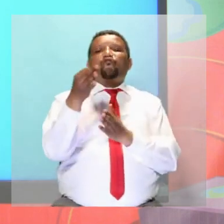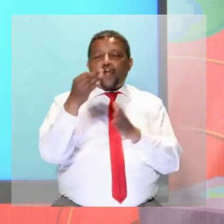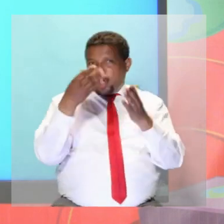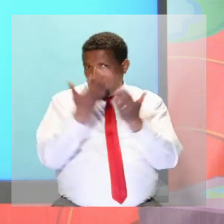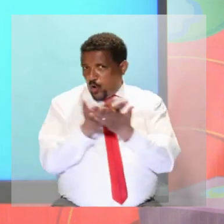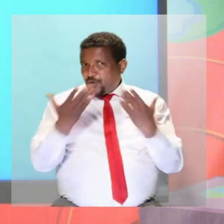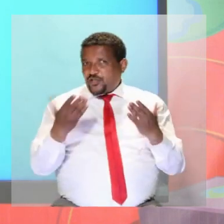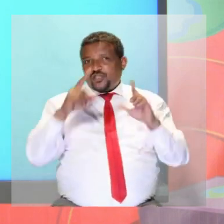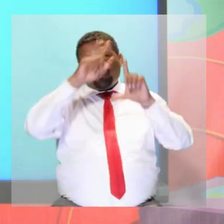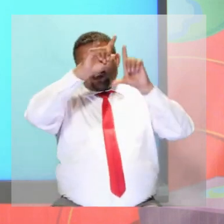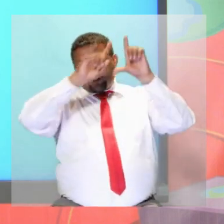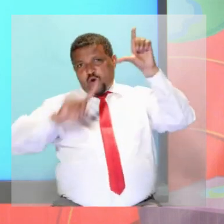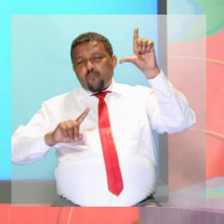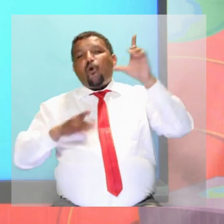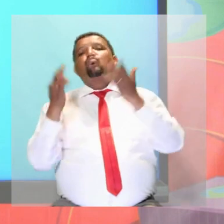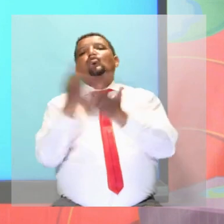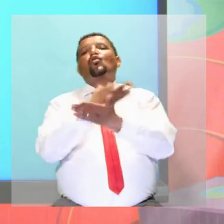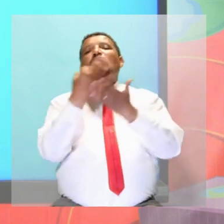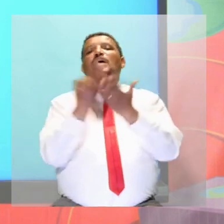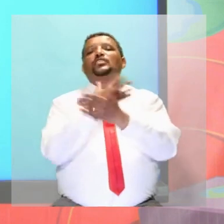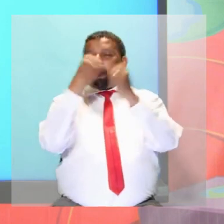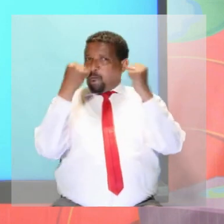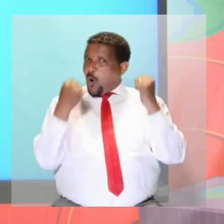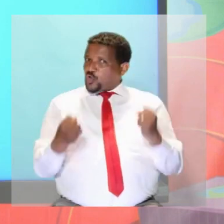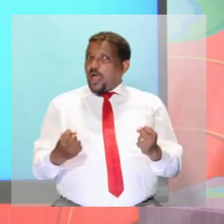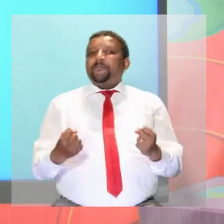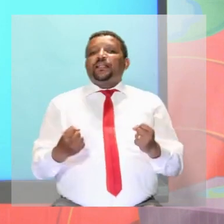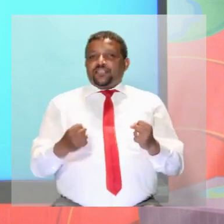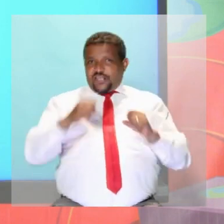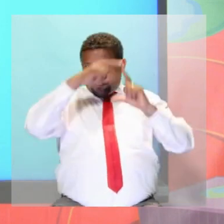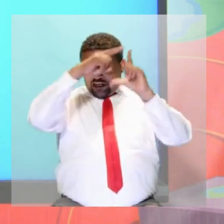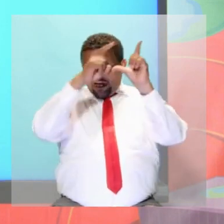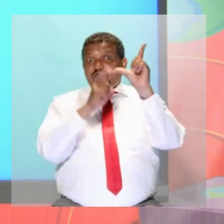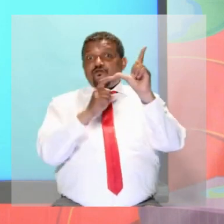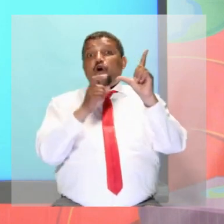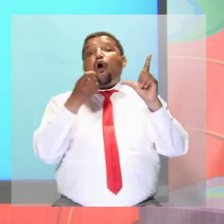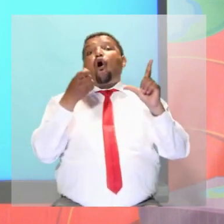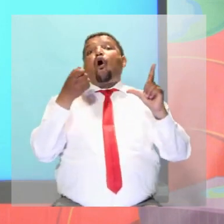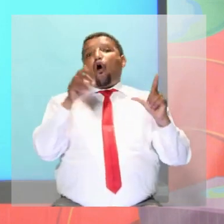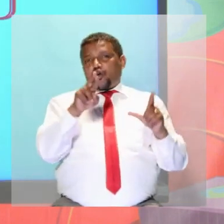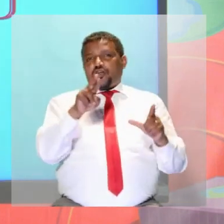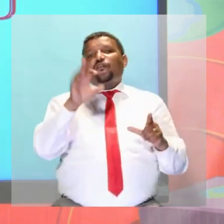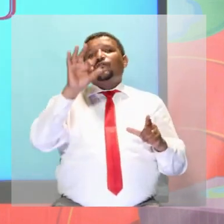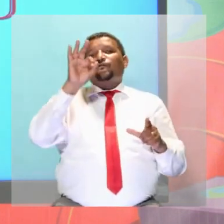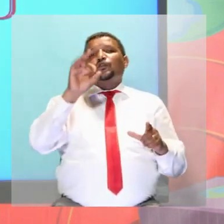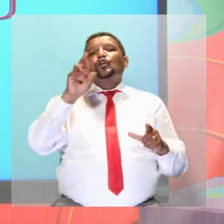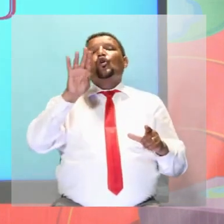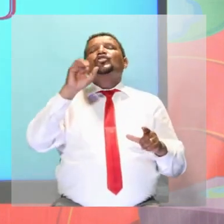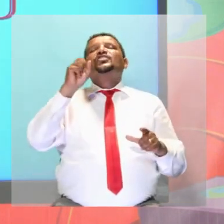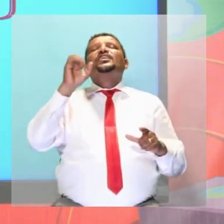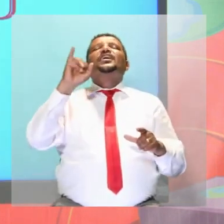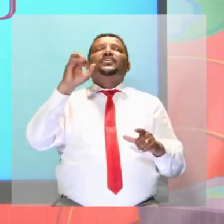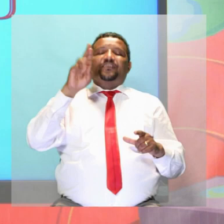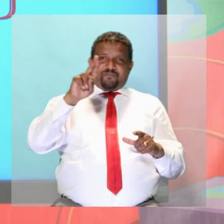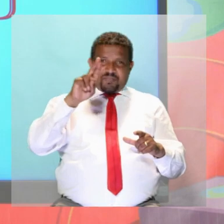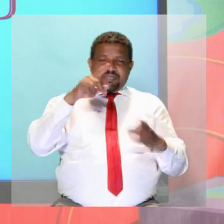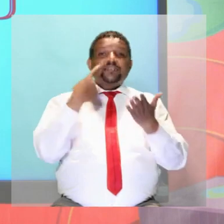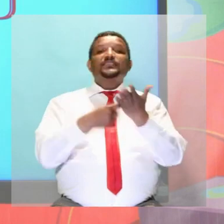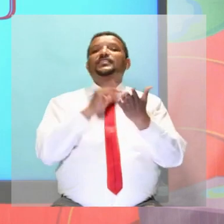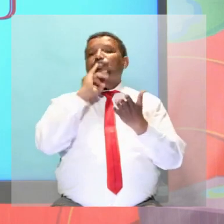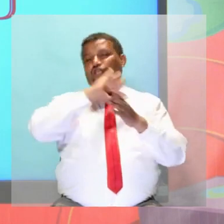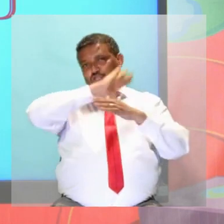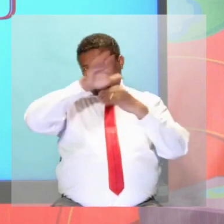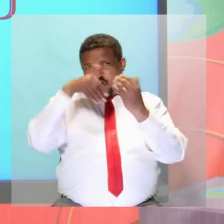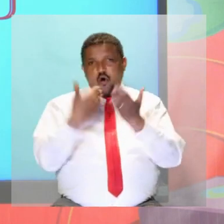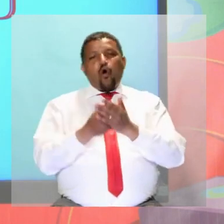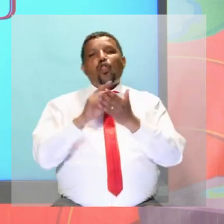commodity is the slope of the production possibility curve or frontier. This is all about